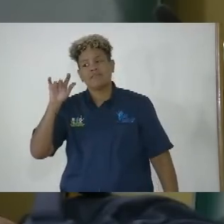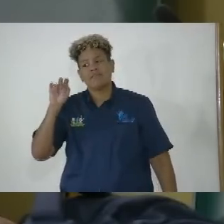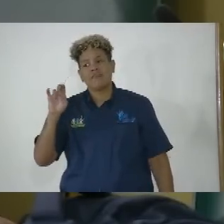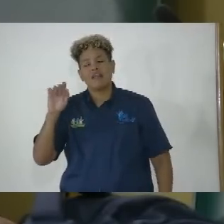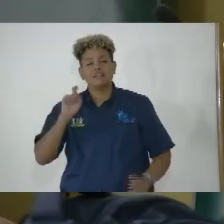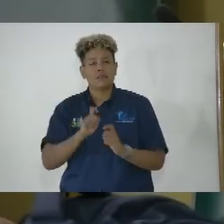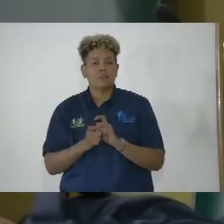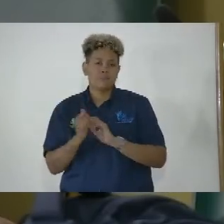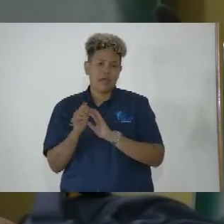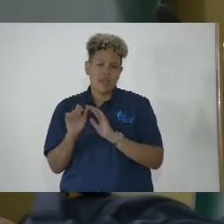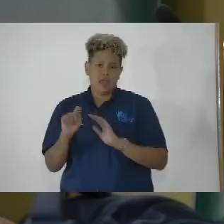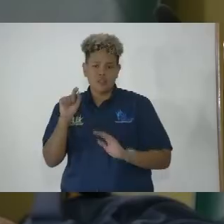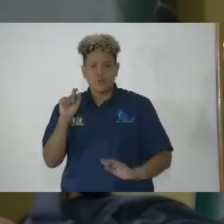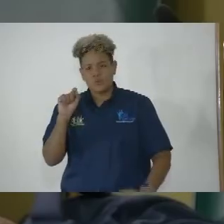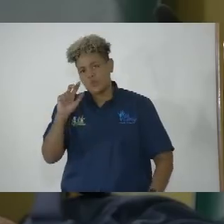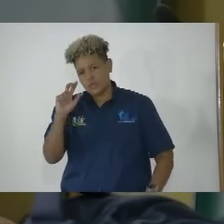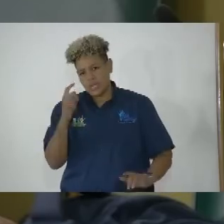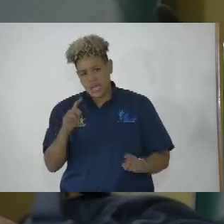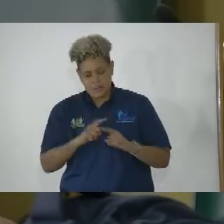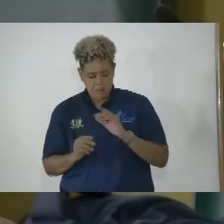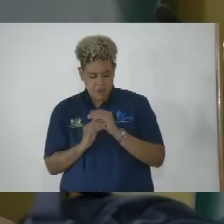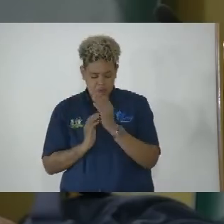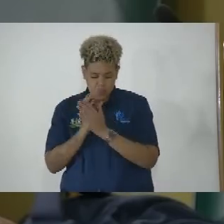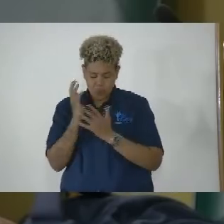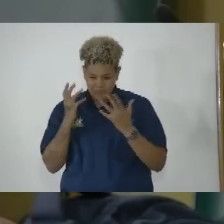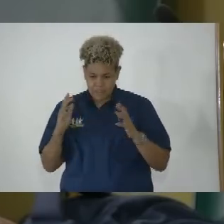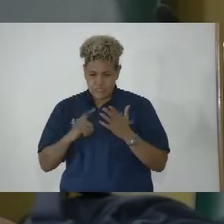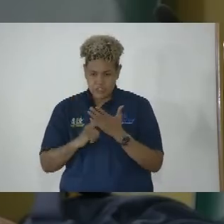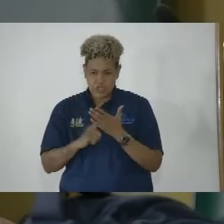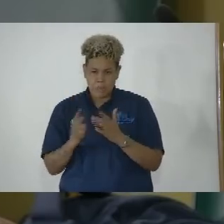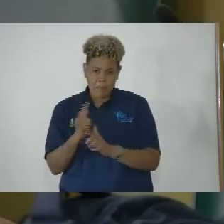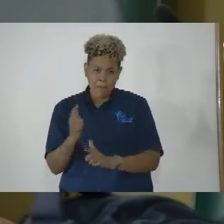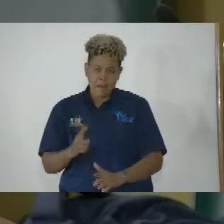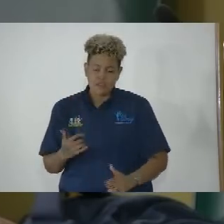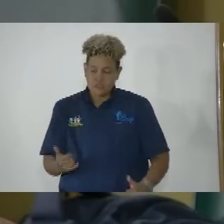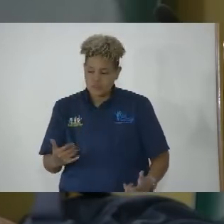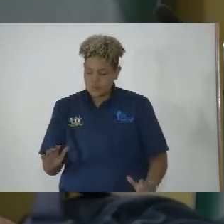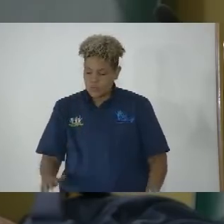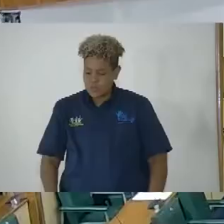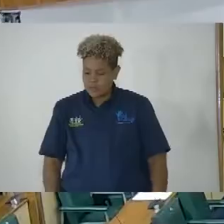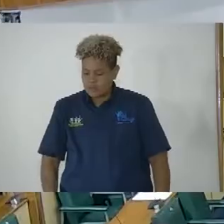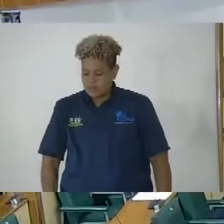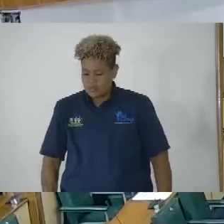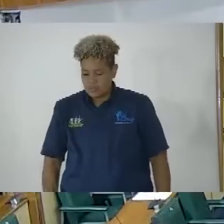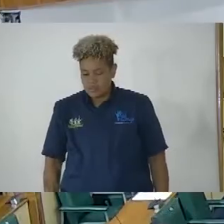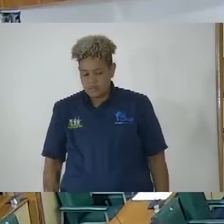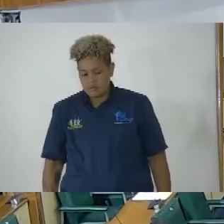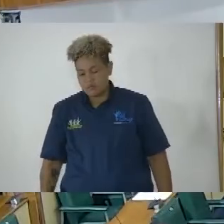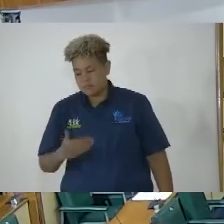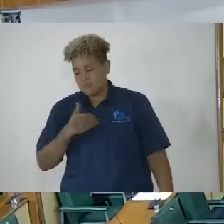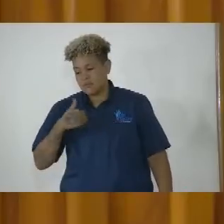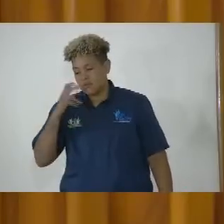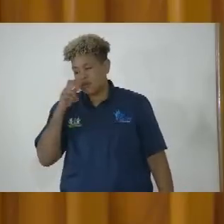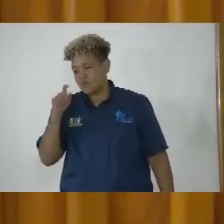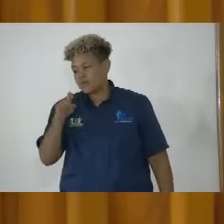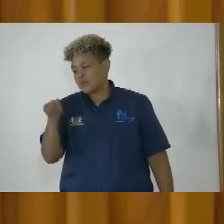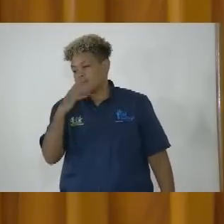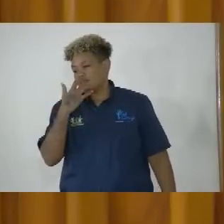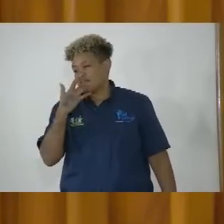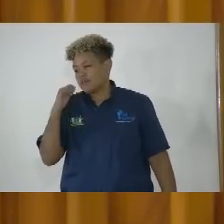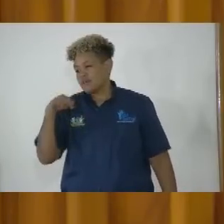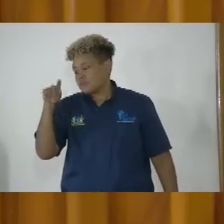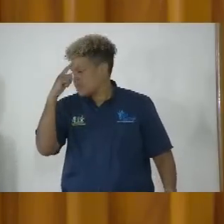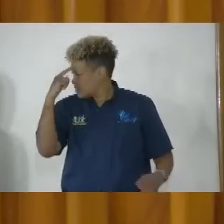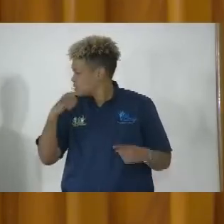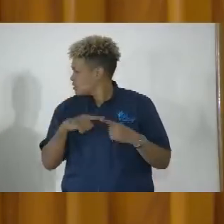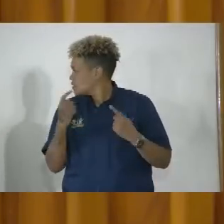Act 2023 and to take it through all its concluding stages. Members would have heard the question. Those in favor?